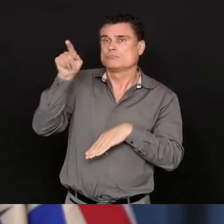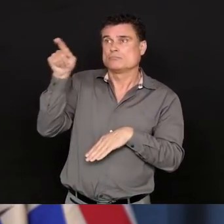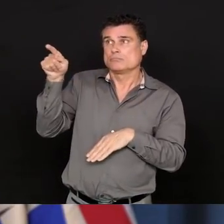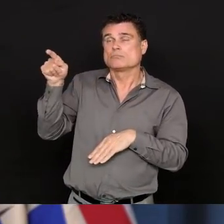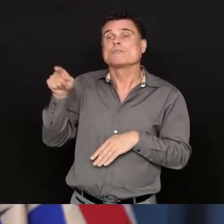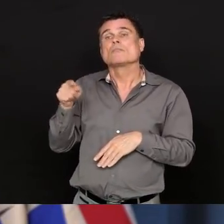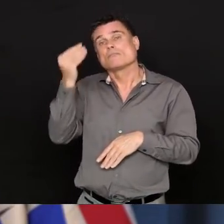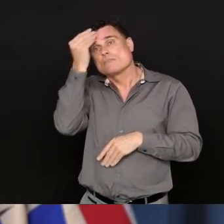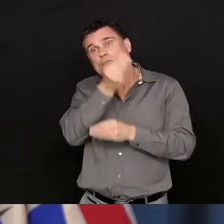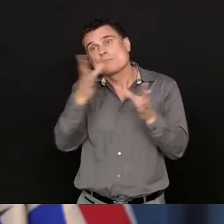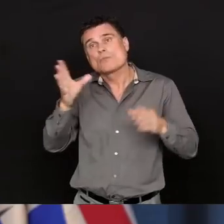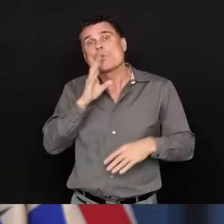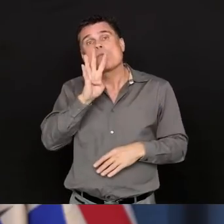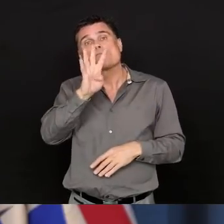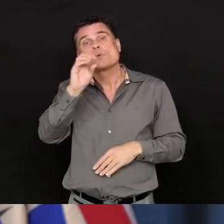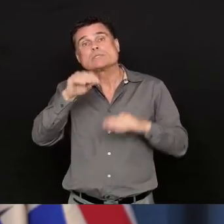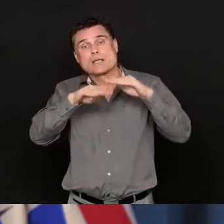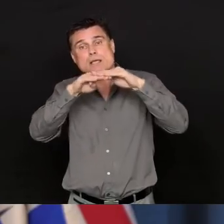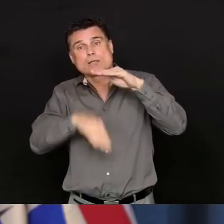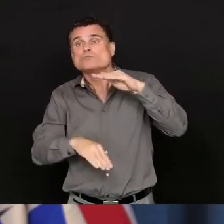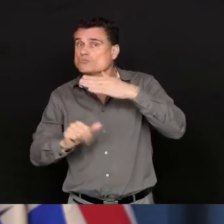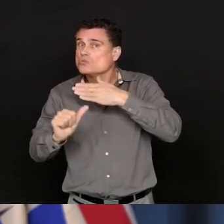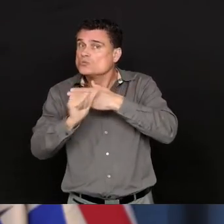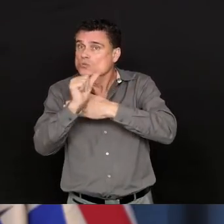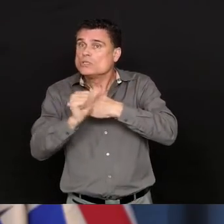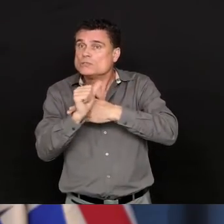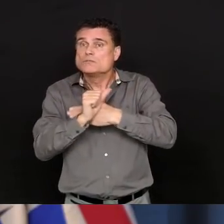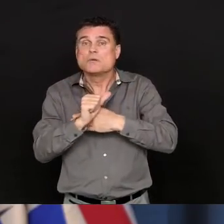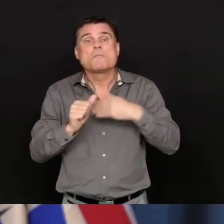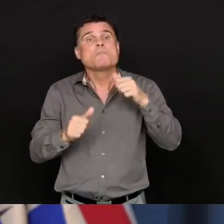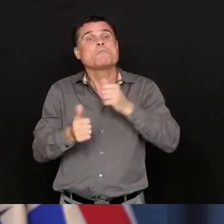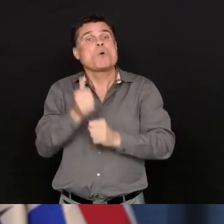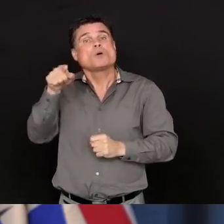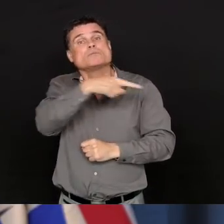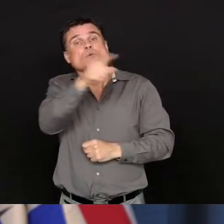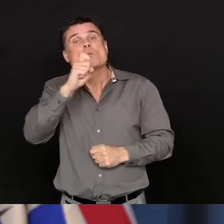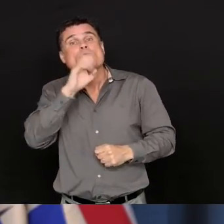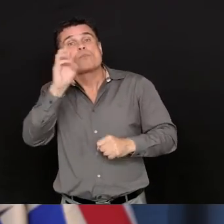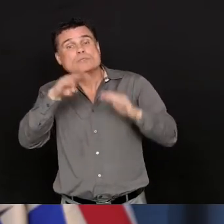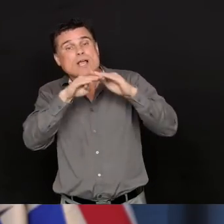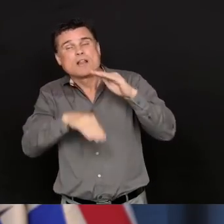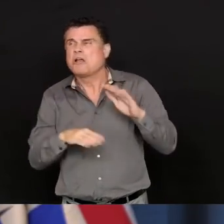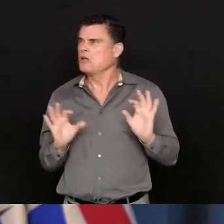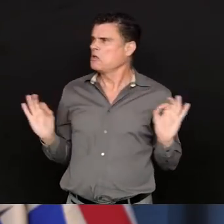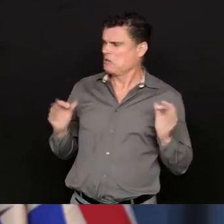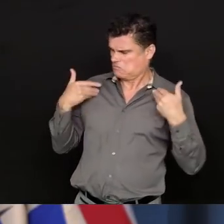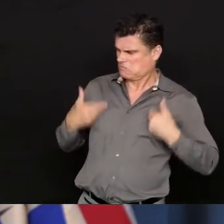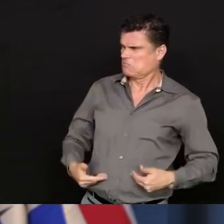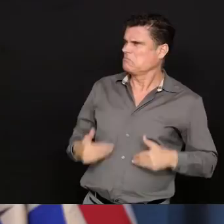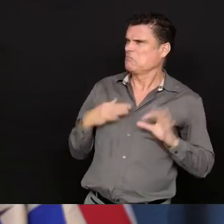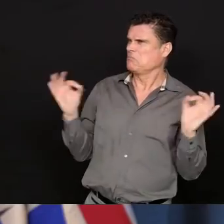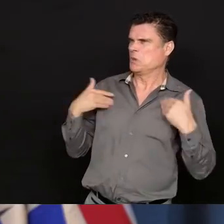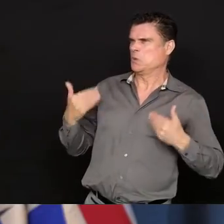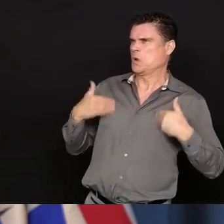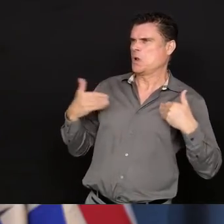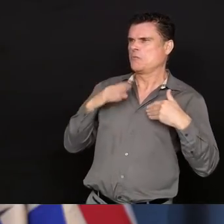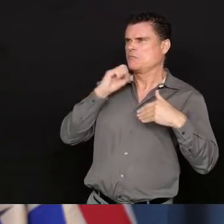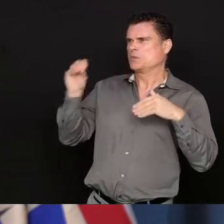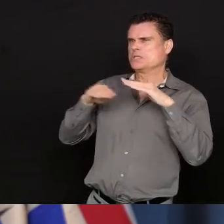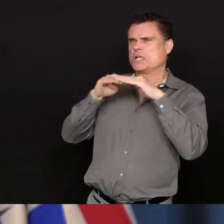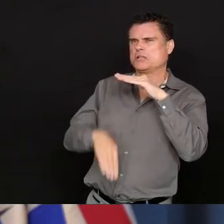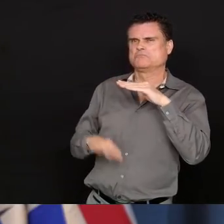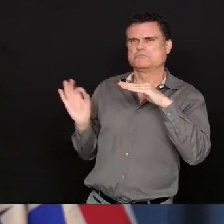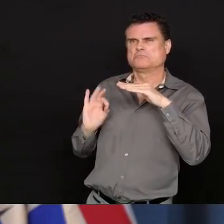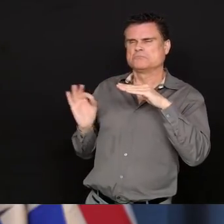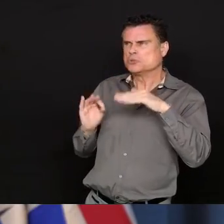dangers, particularly the 18 to 30 set. Can you speak to what you are seeing in terms of the risk profile and the rest of your work related